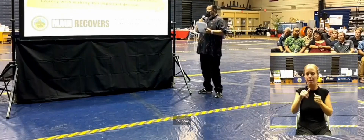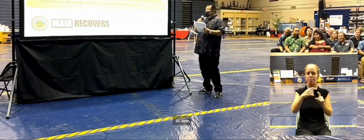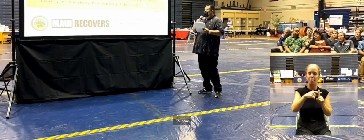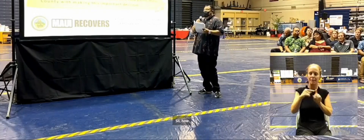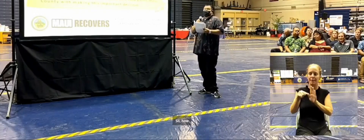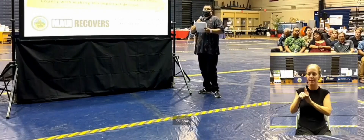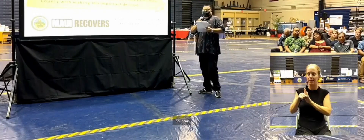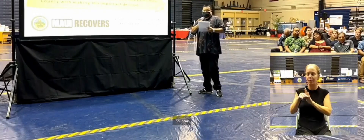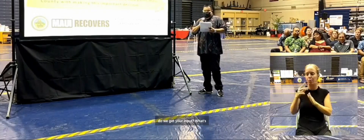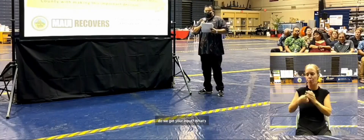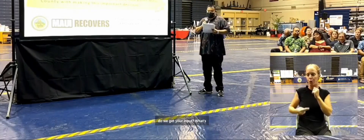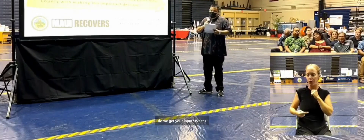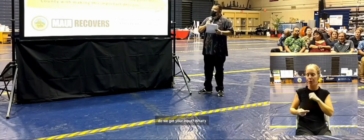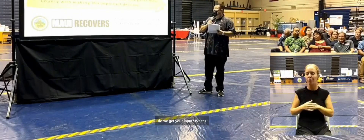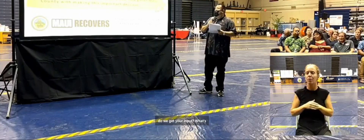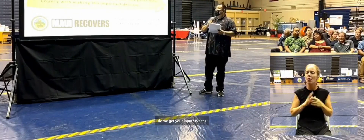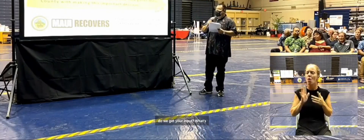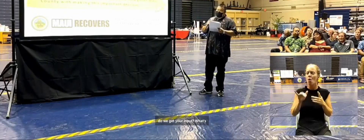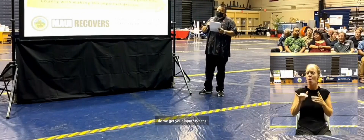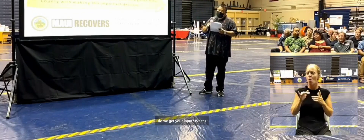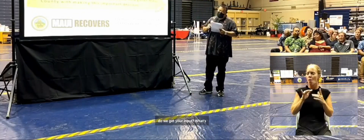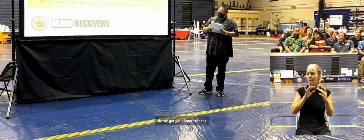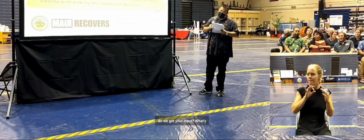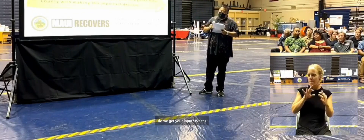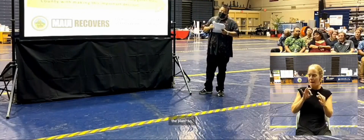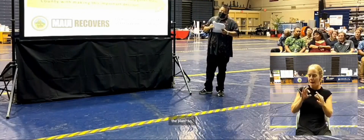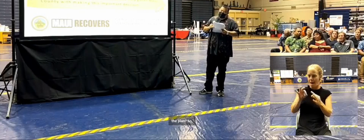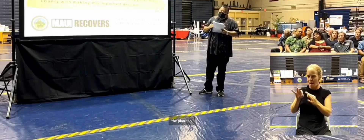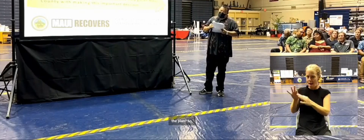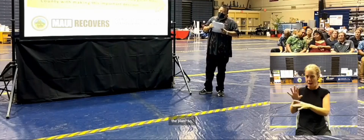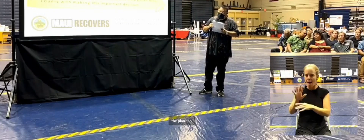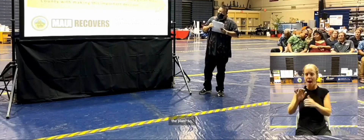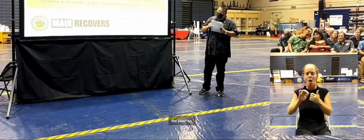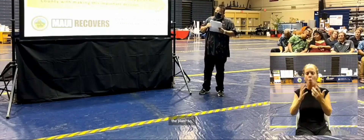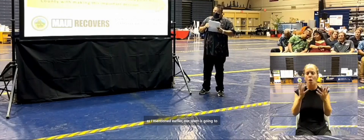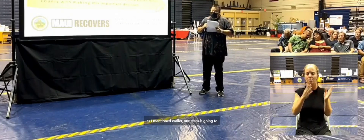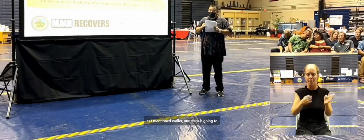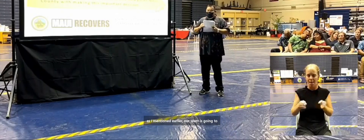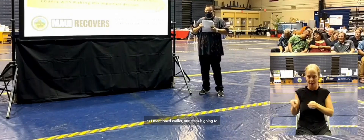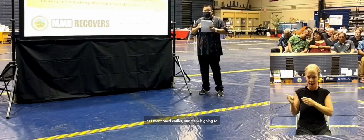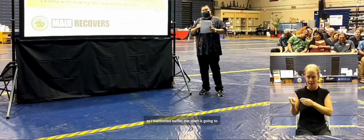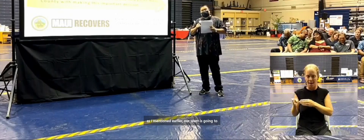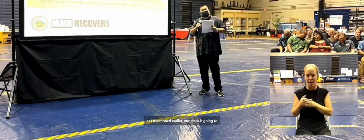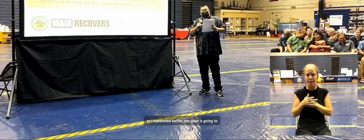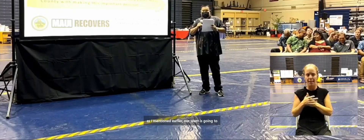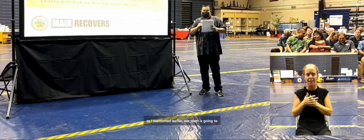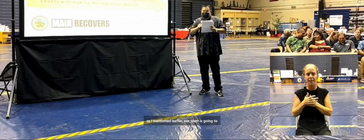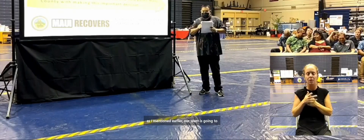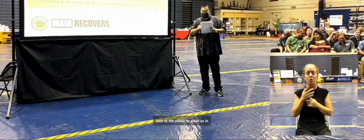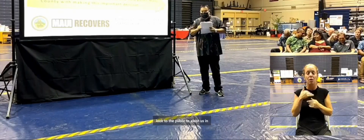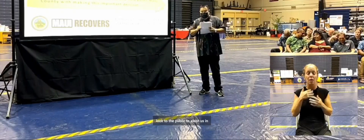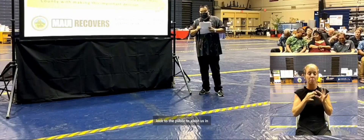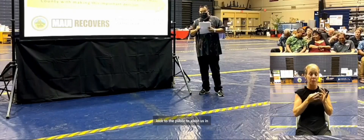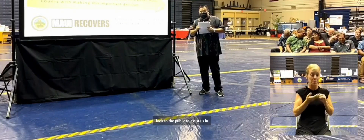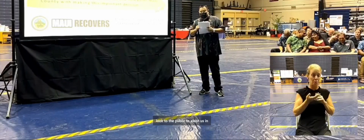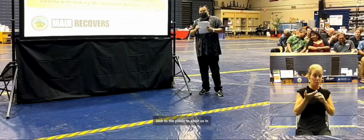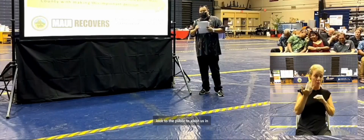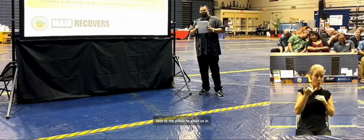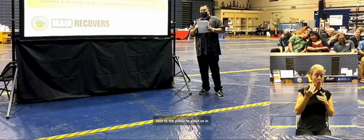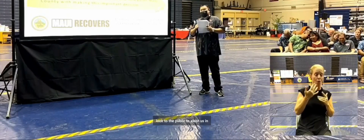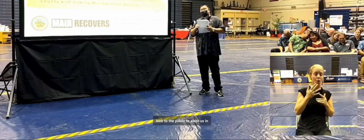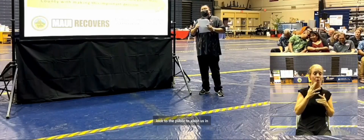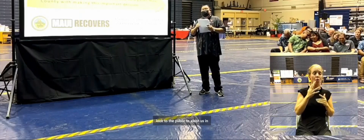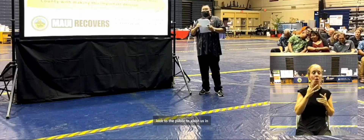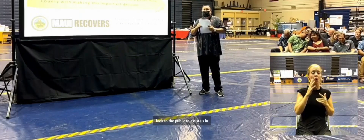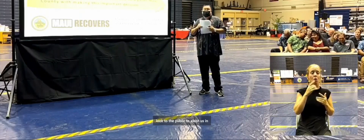So how do we get your input? What's the plan? So as I mentioned earlier, our team is going to look to the public to assist